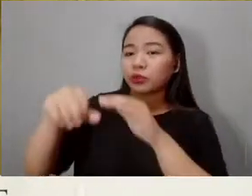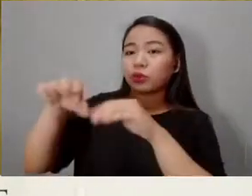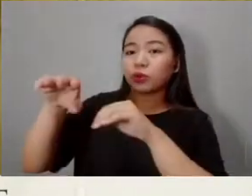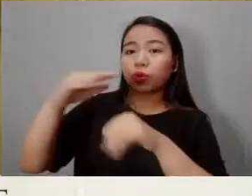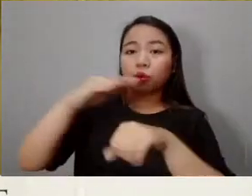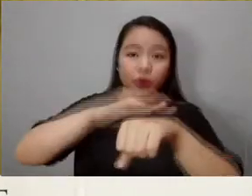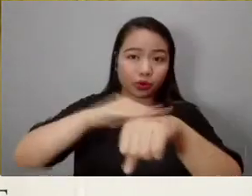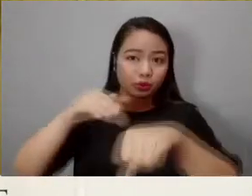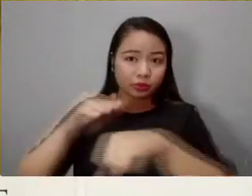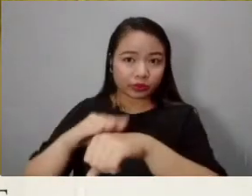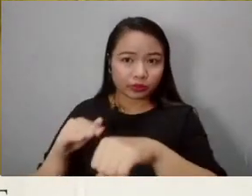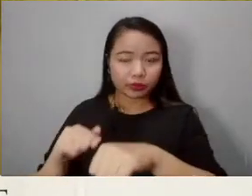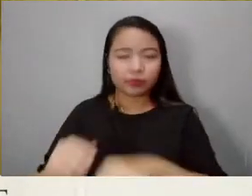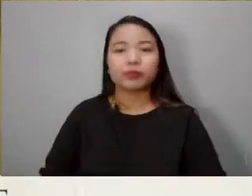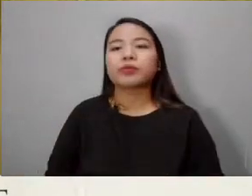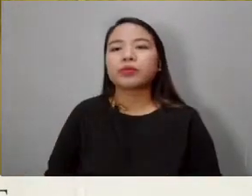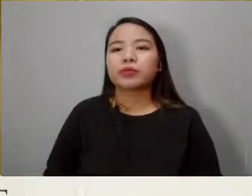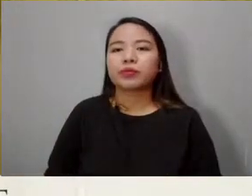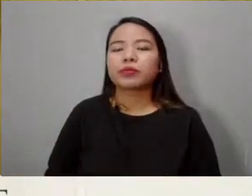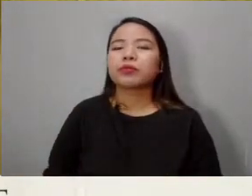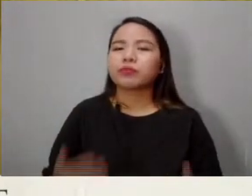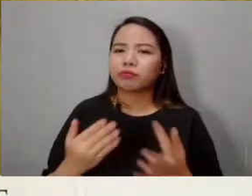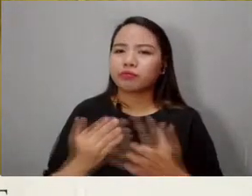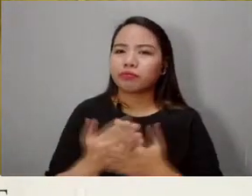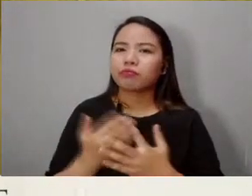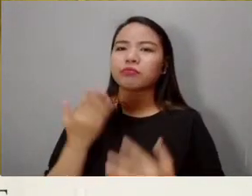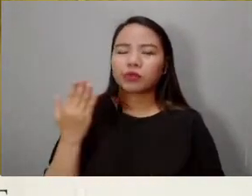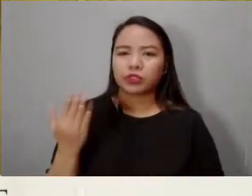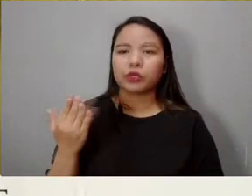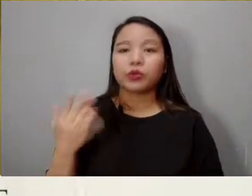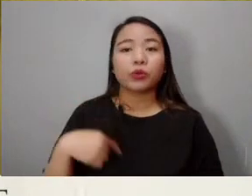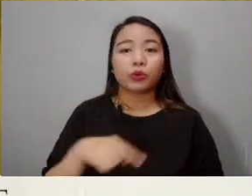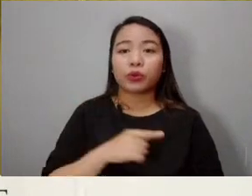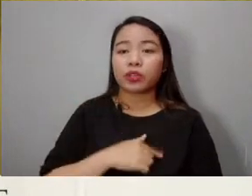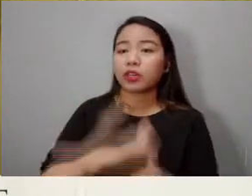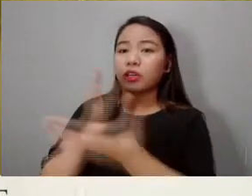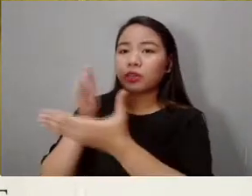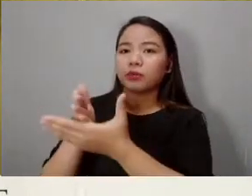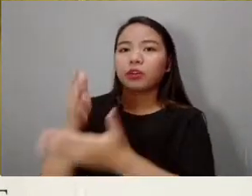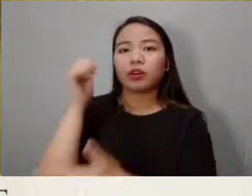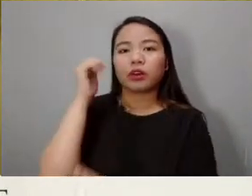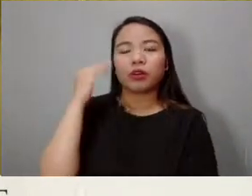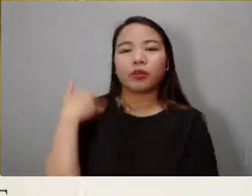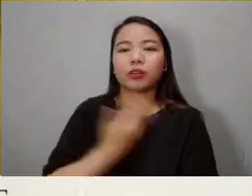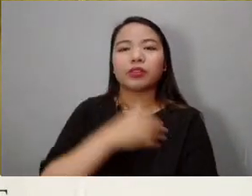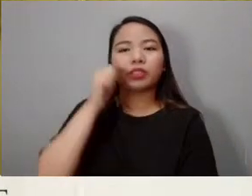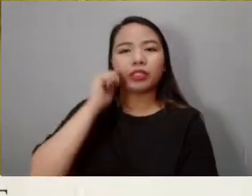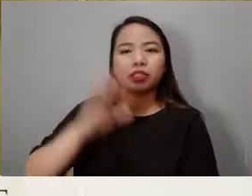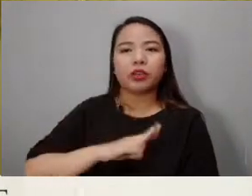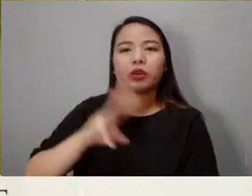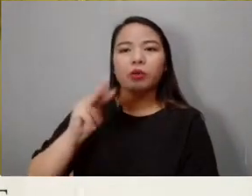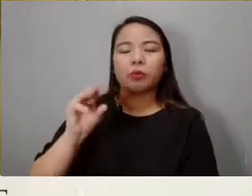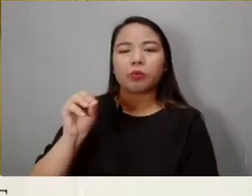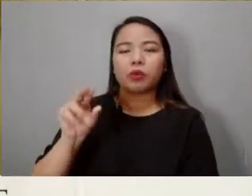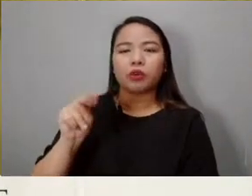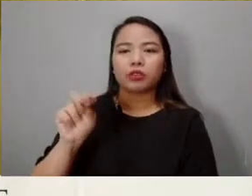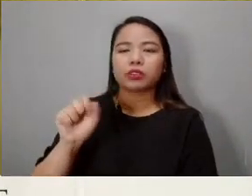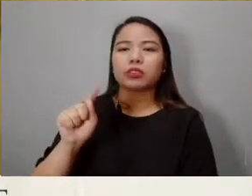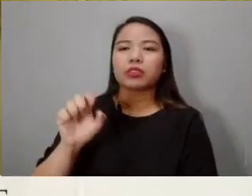this, we come to Our Lady of Montserrat. We ask her